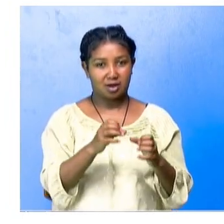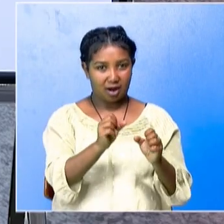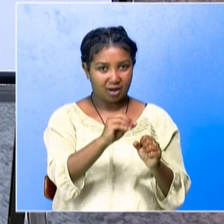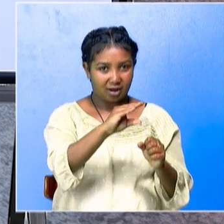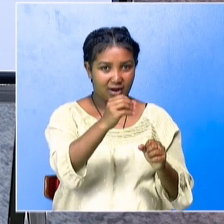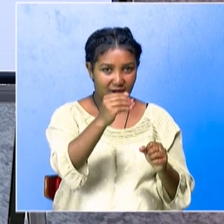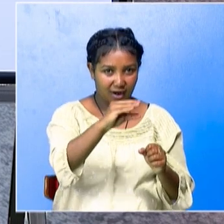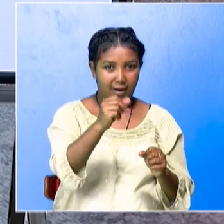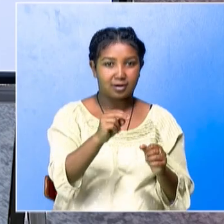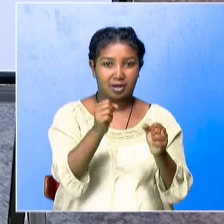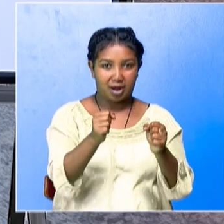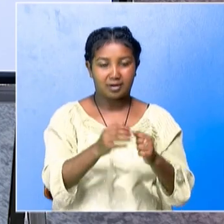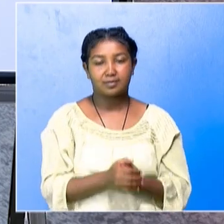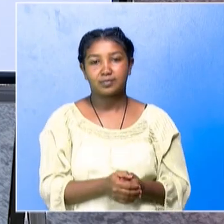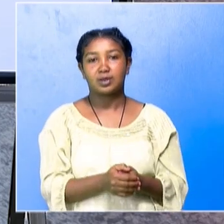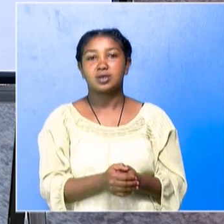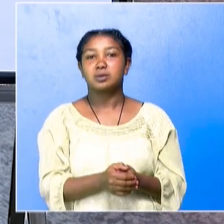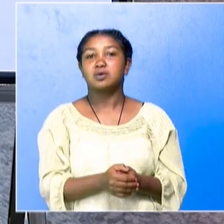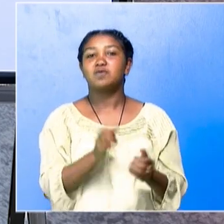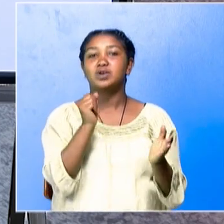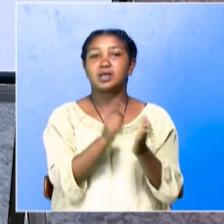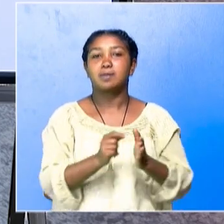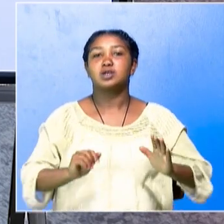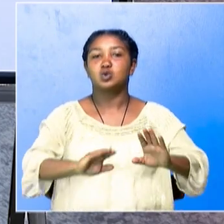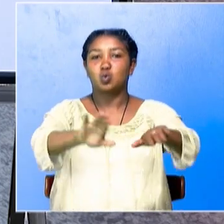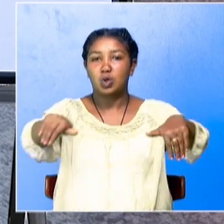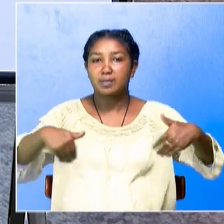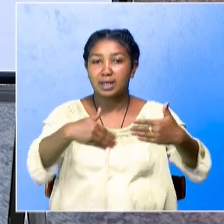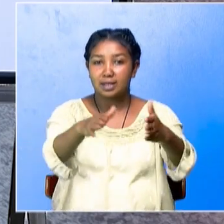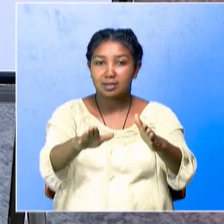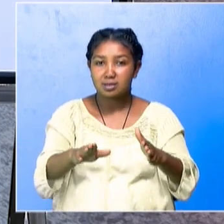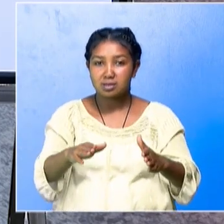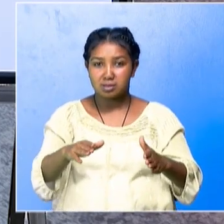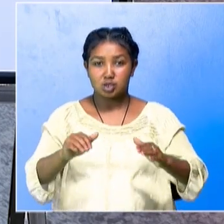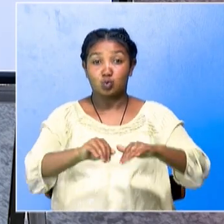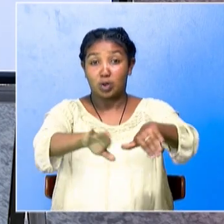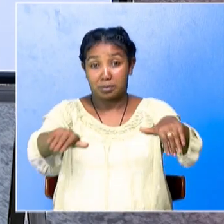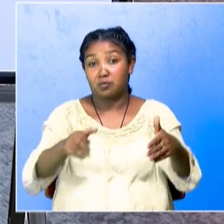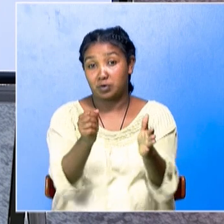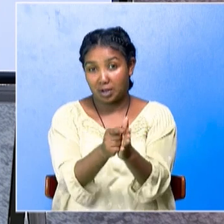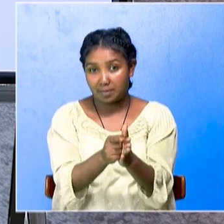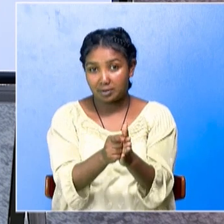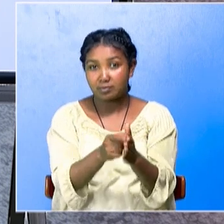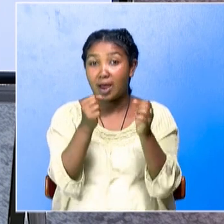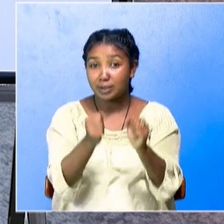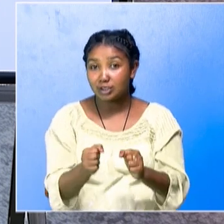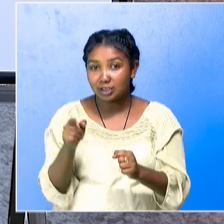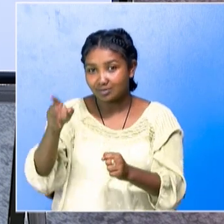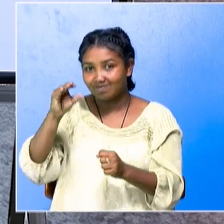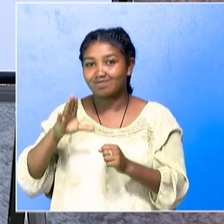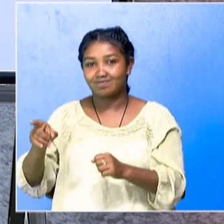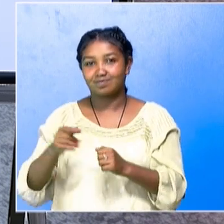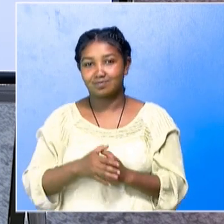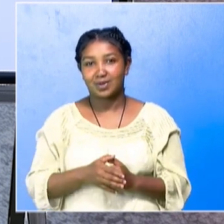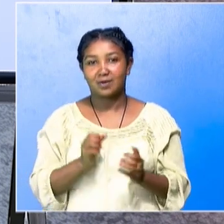use can. For example, that swimming, for example, if we said swimming, that's the ability that you can do